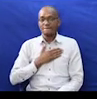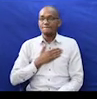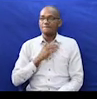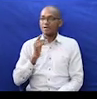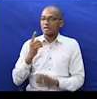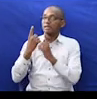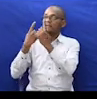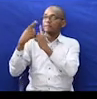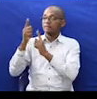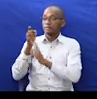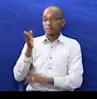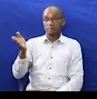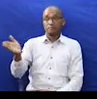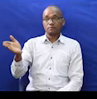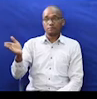This is a tree.